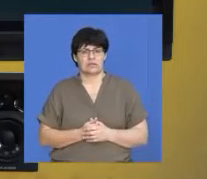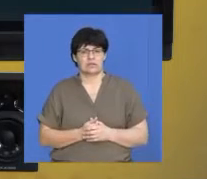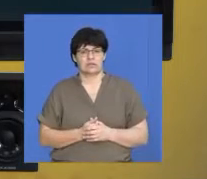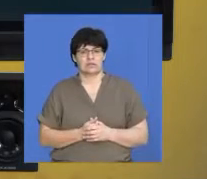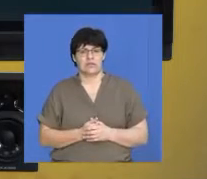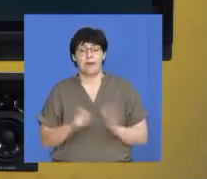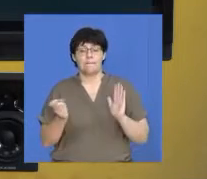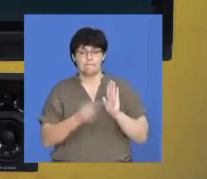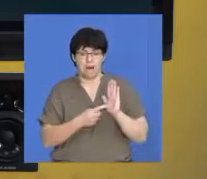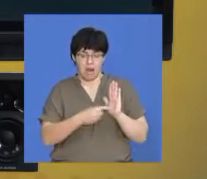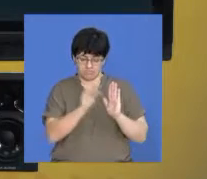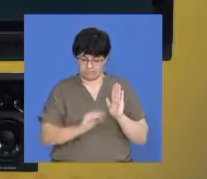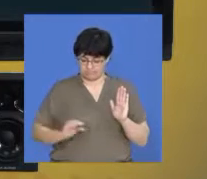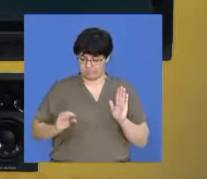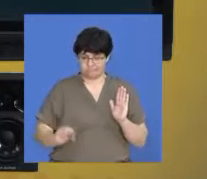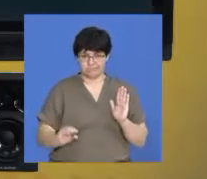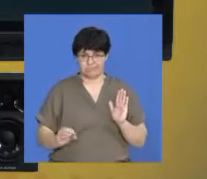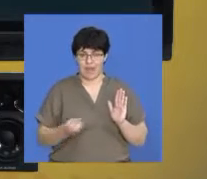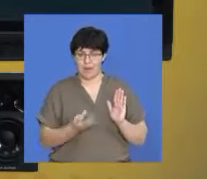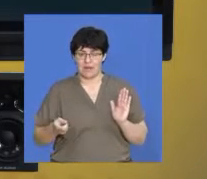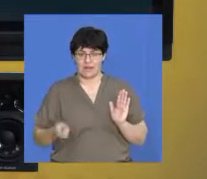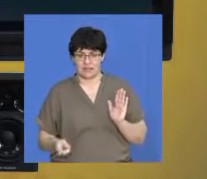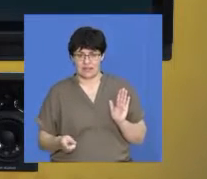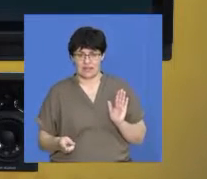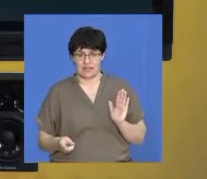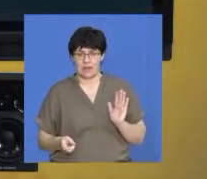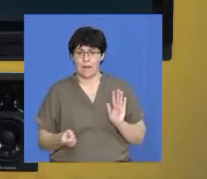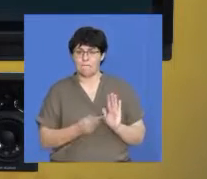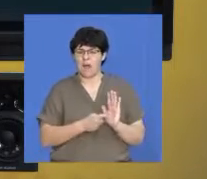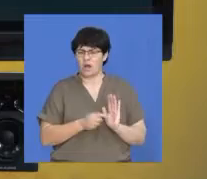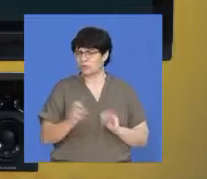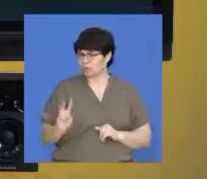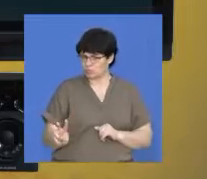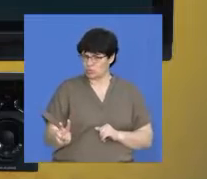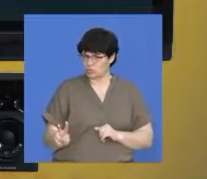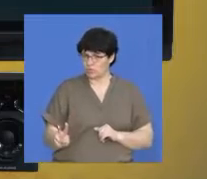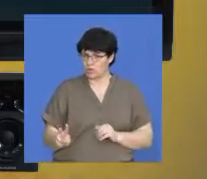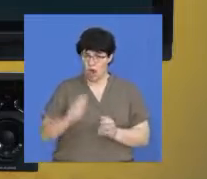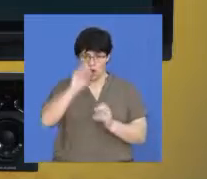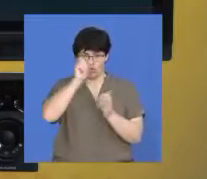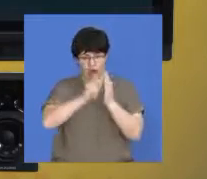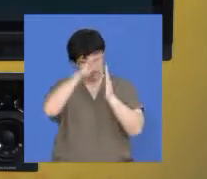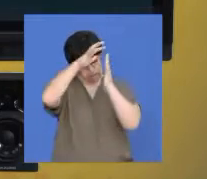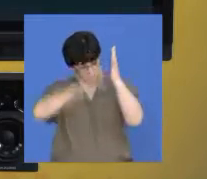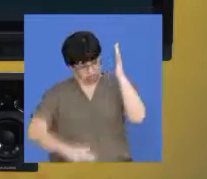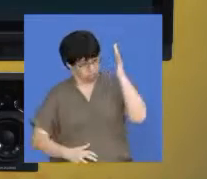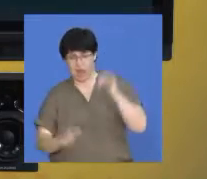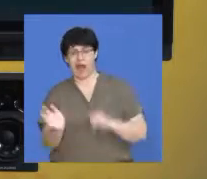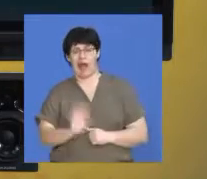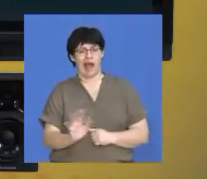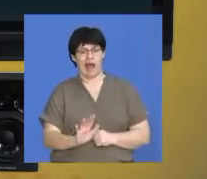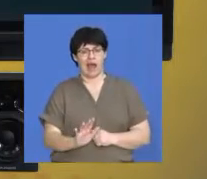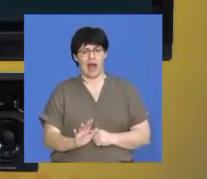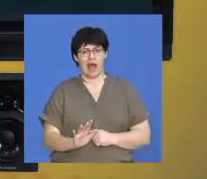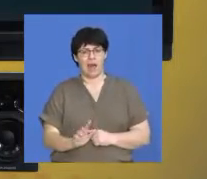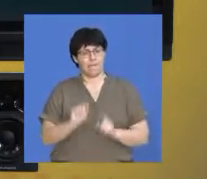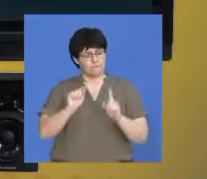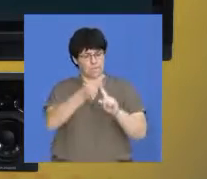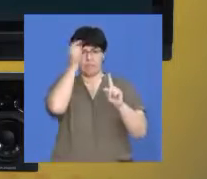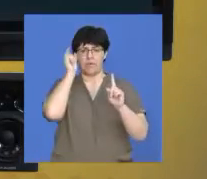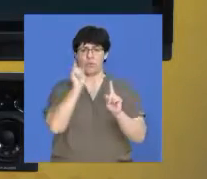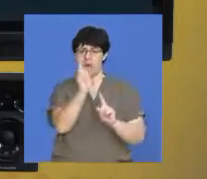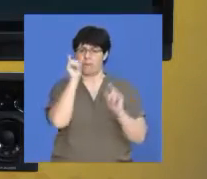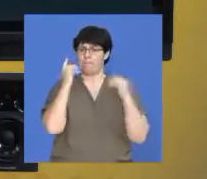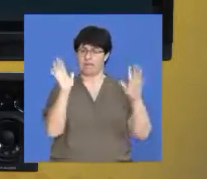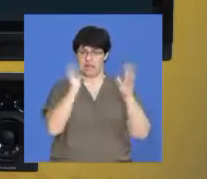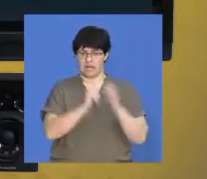at the mark allocation. If something is out of 2 marks, you're not expected to write a long paragraph. That means you're just giving 1 point. It will